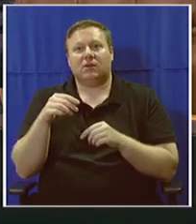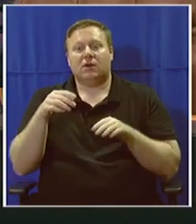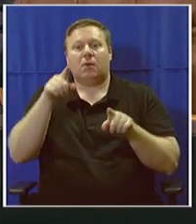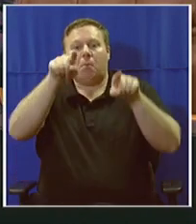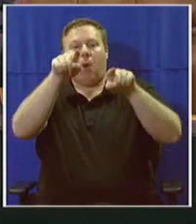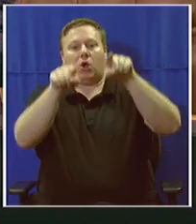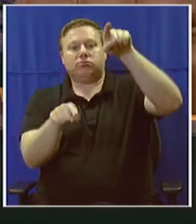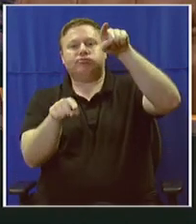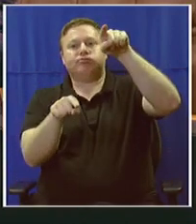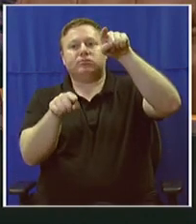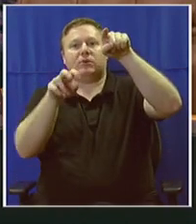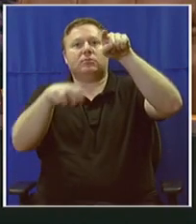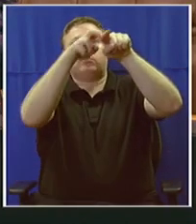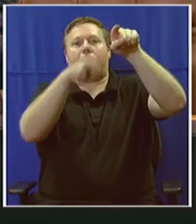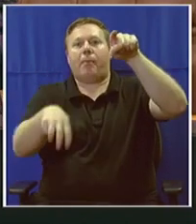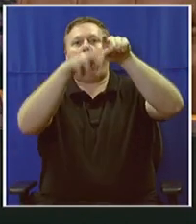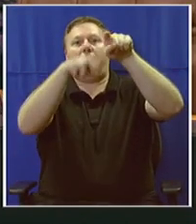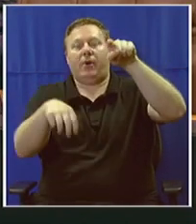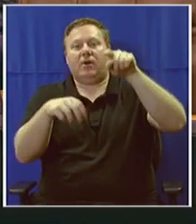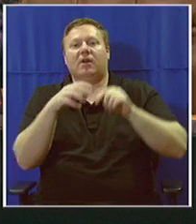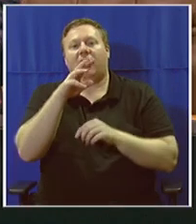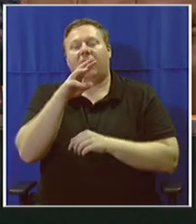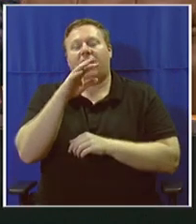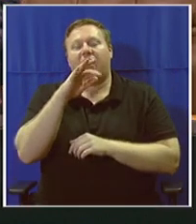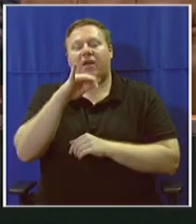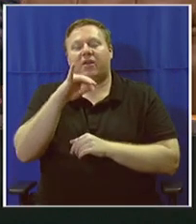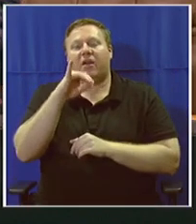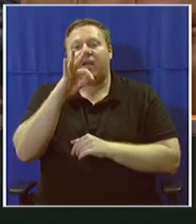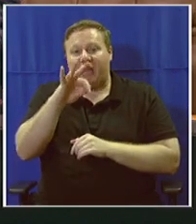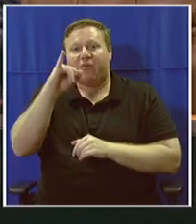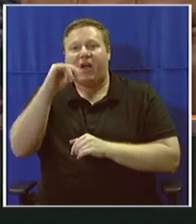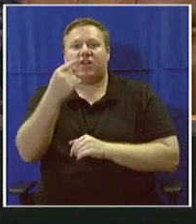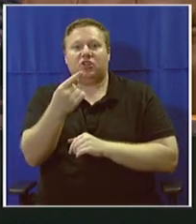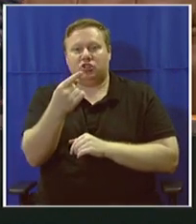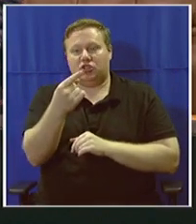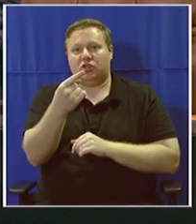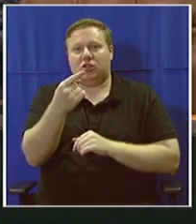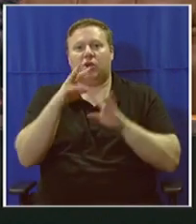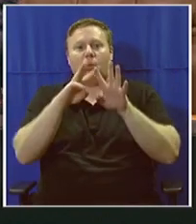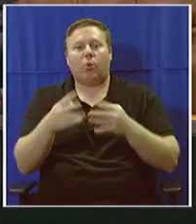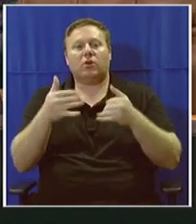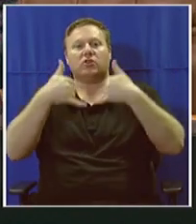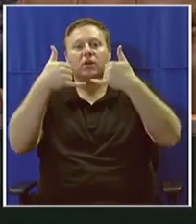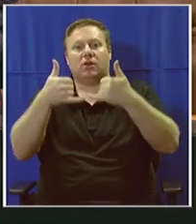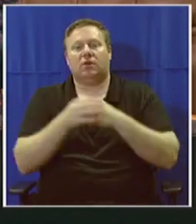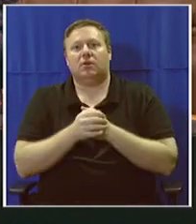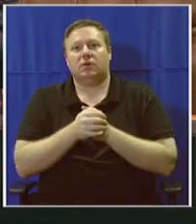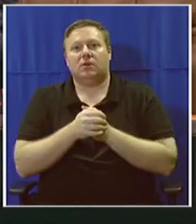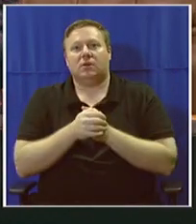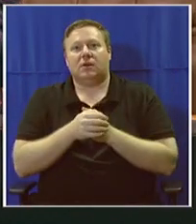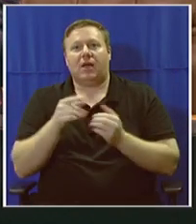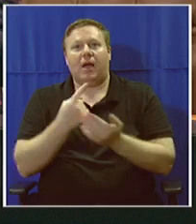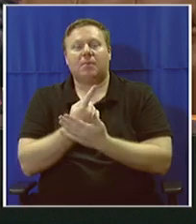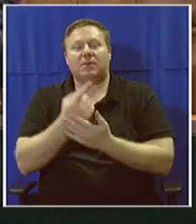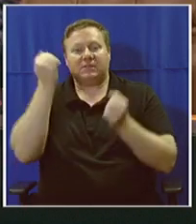while competing at the FIG Women's World Championship of the Artistic Gymnastic Challenge Cup held in September in